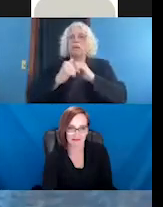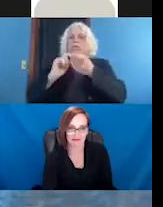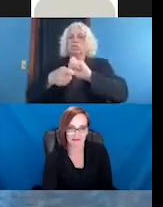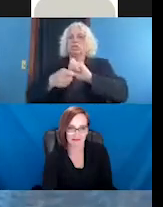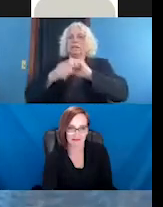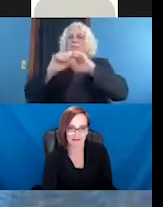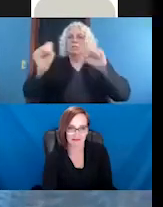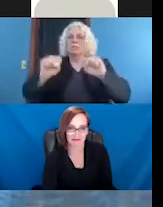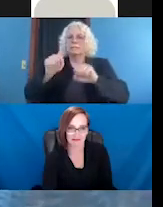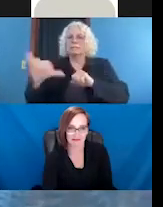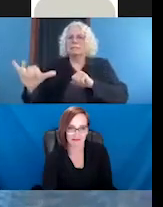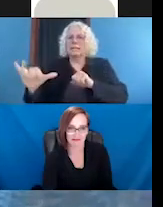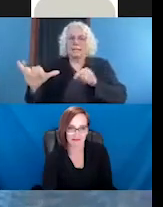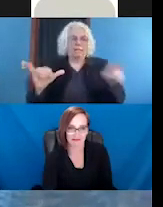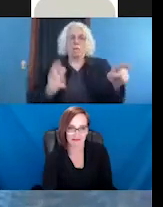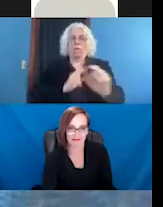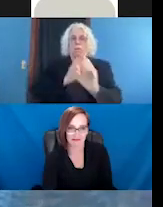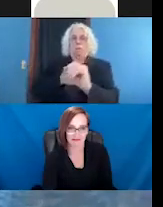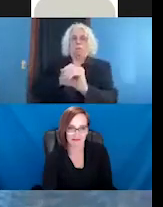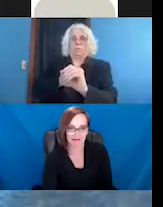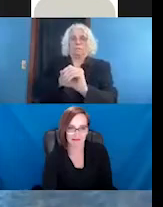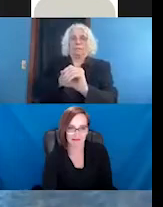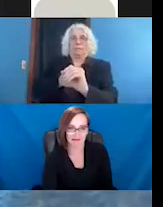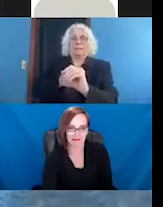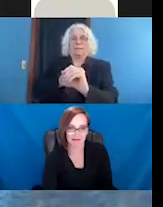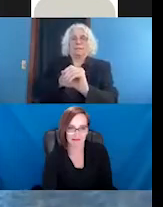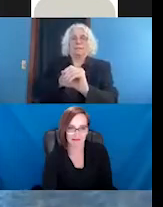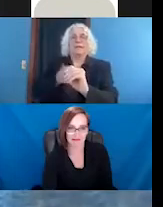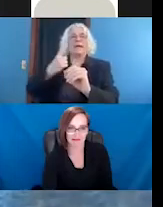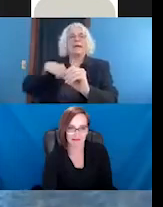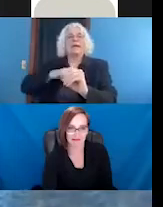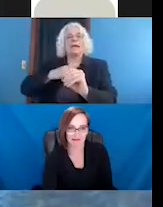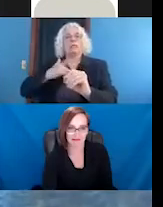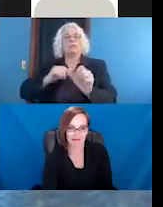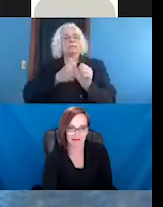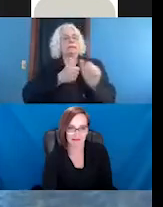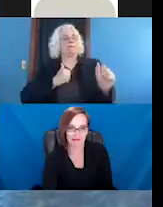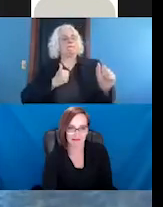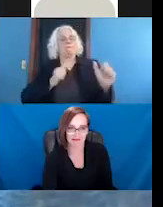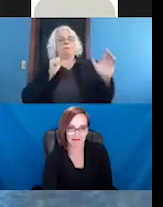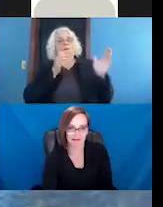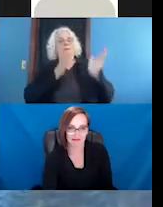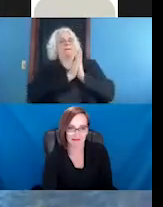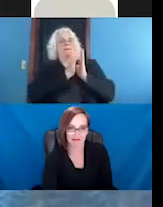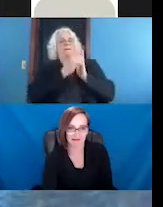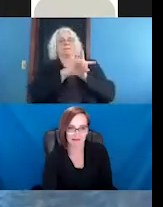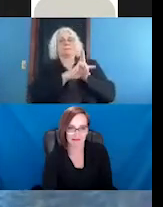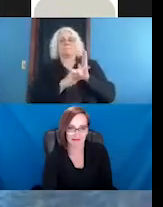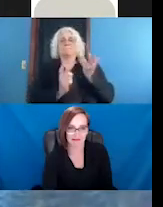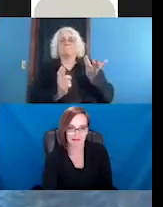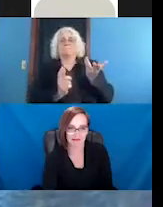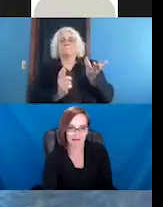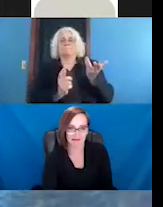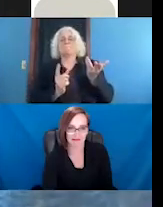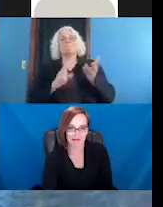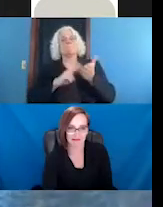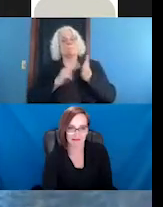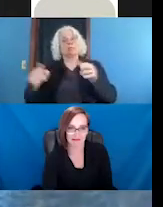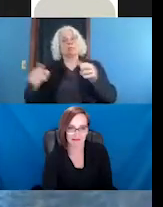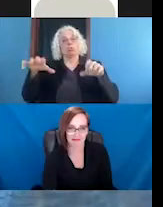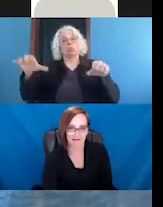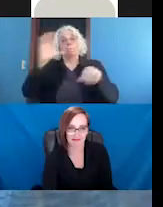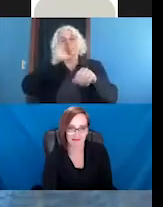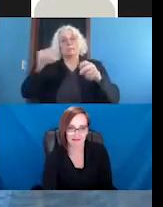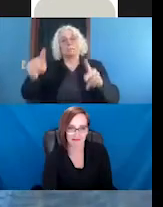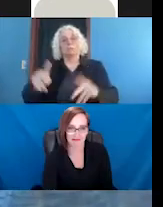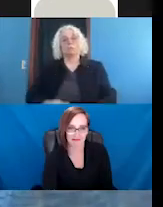to contribute. And our reluctance to tap into that desire is a missed opportunity.